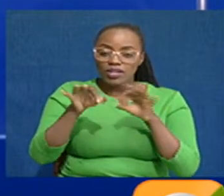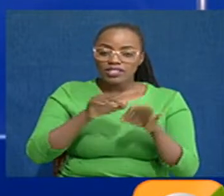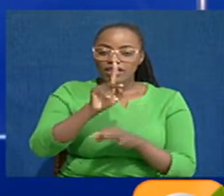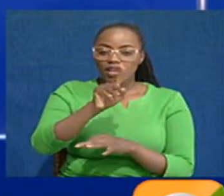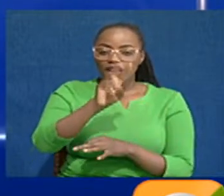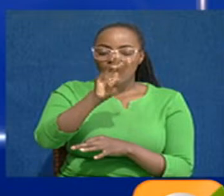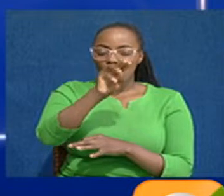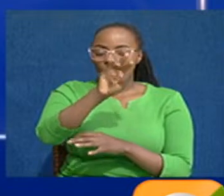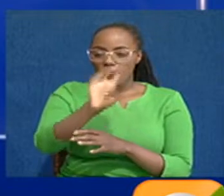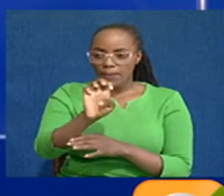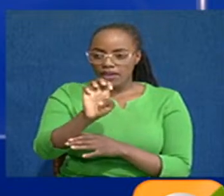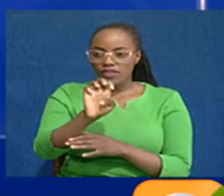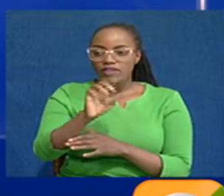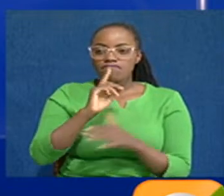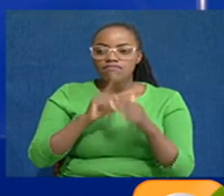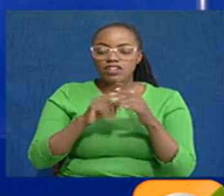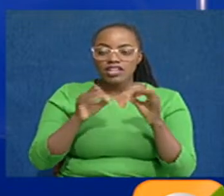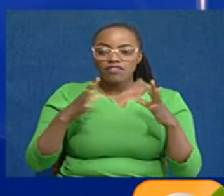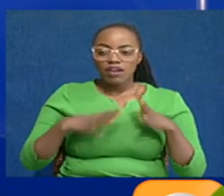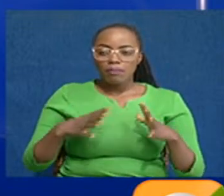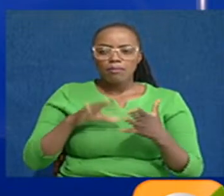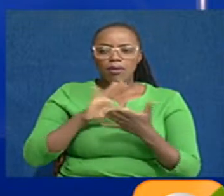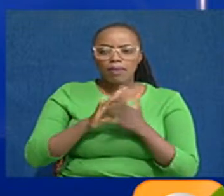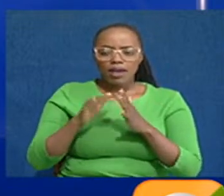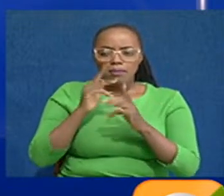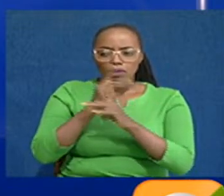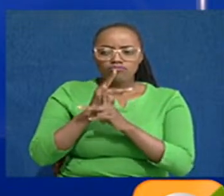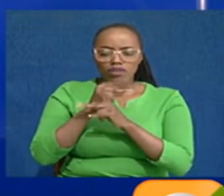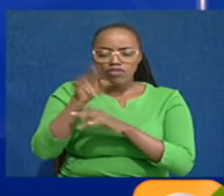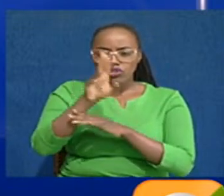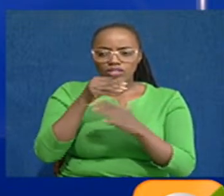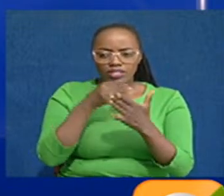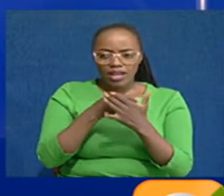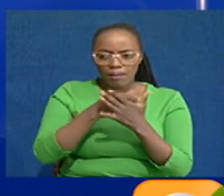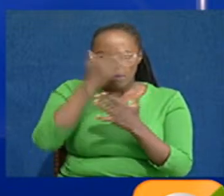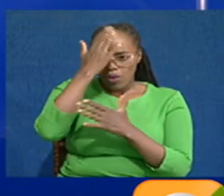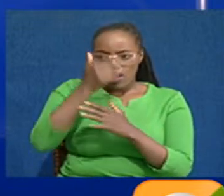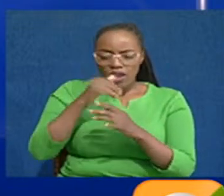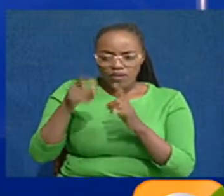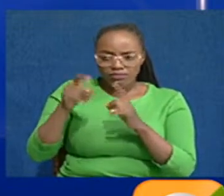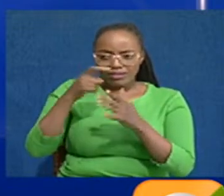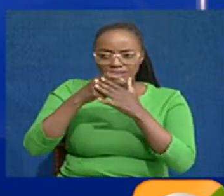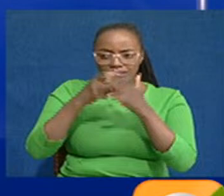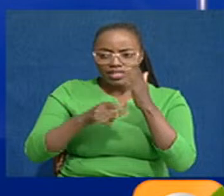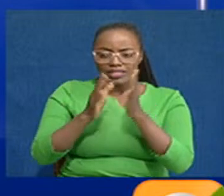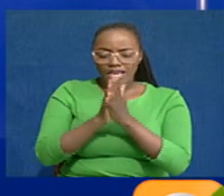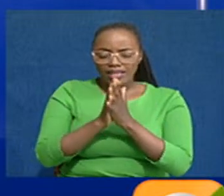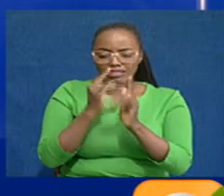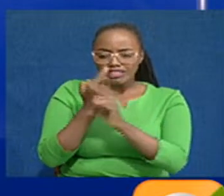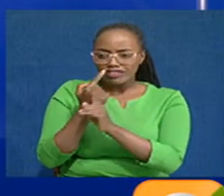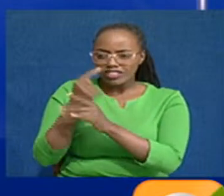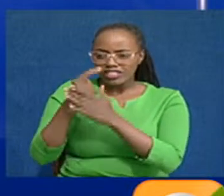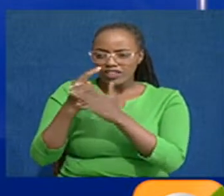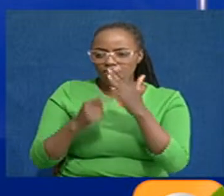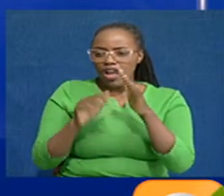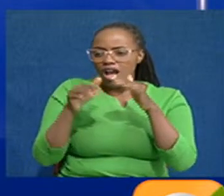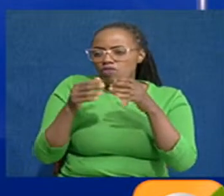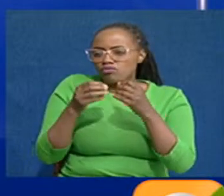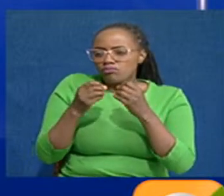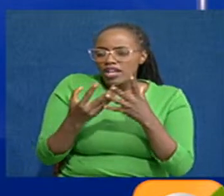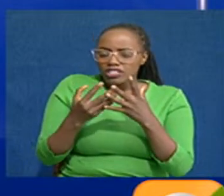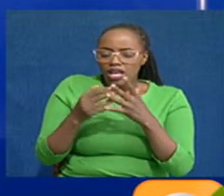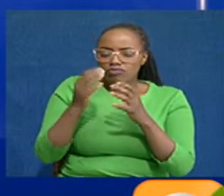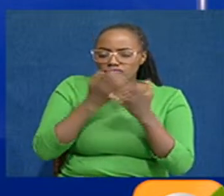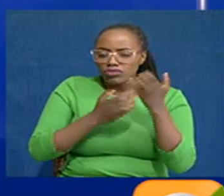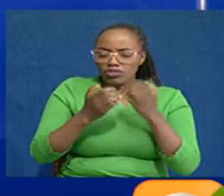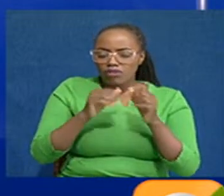one. Insider 92 says, if people are becoming more cautious about spending due to rising taxes and levies, how much longer can the economy sustain